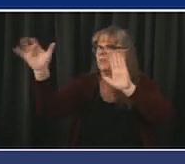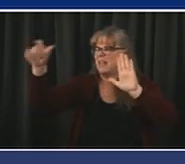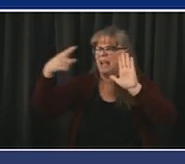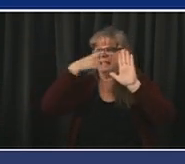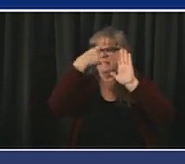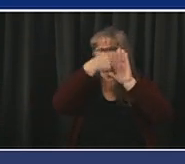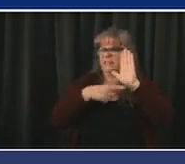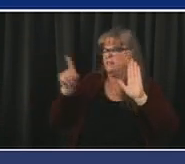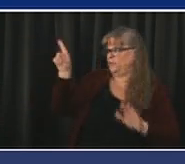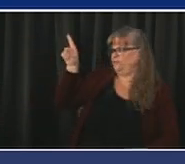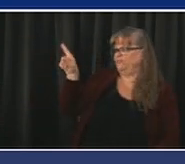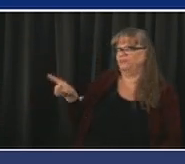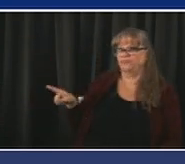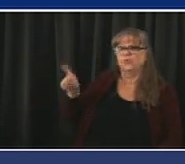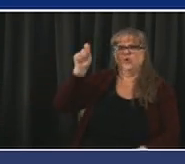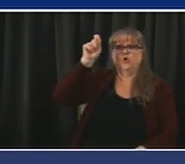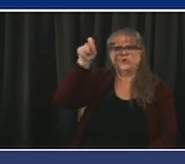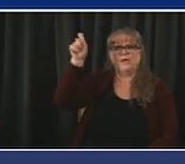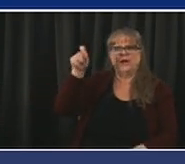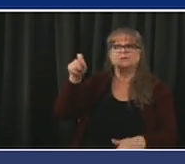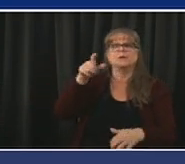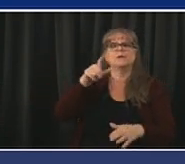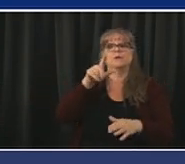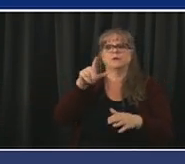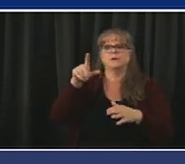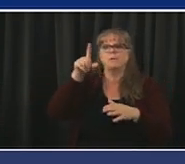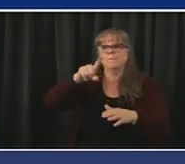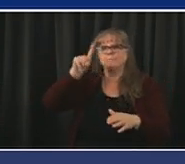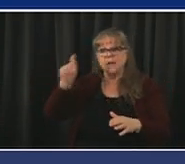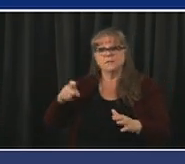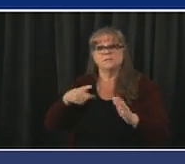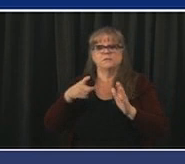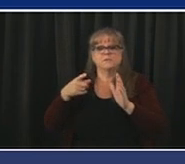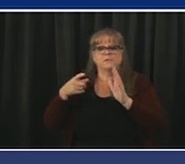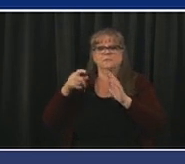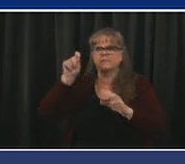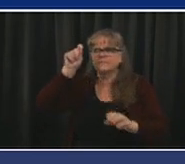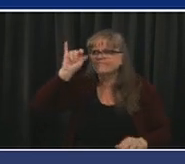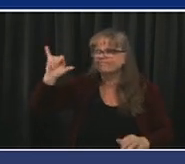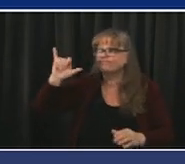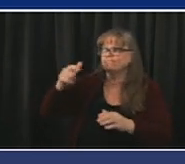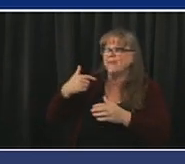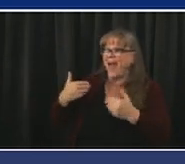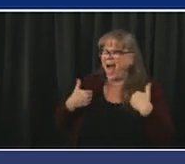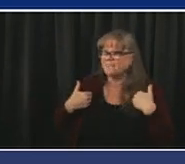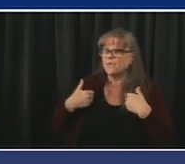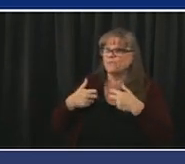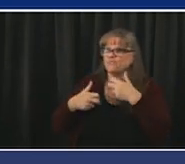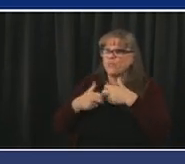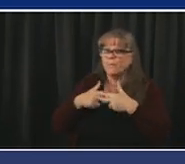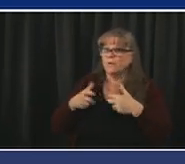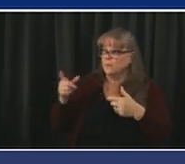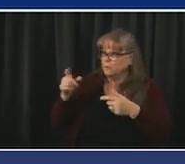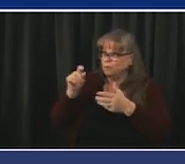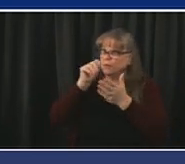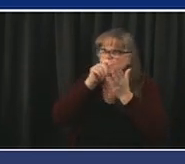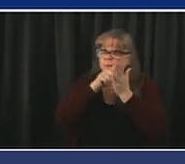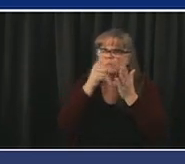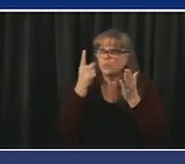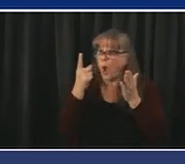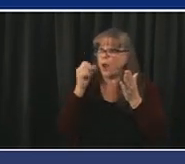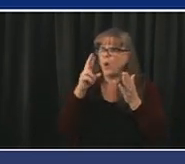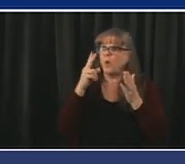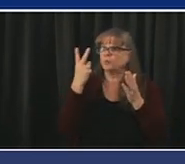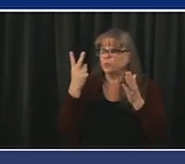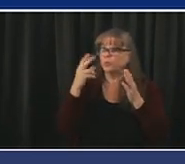a self-attestation process. And so for Coloradans who believe that they have one of these conditions, if you're between 16 to